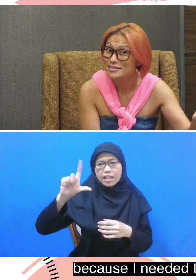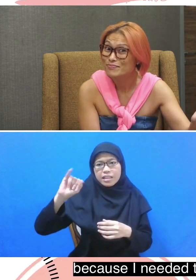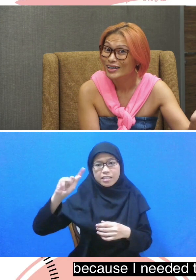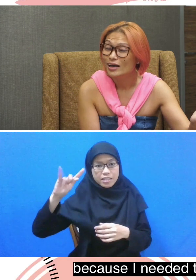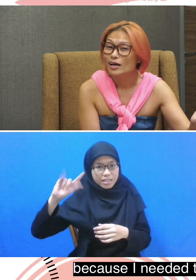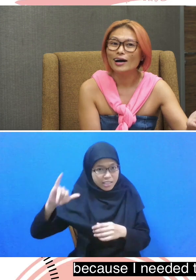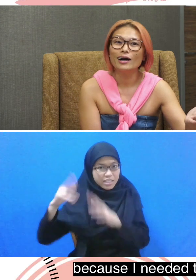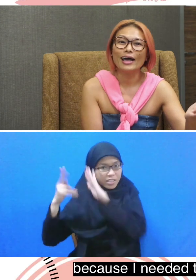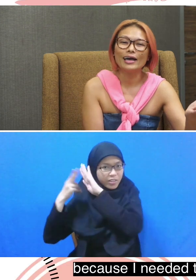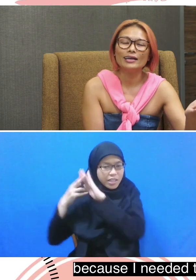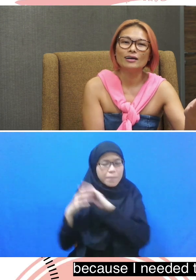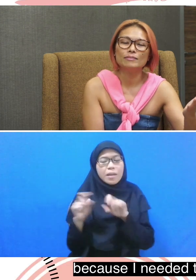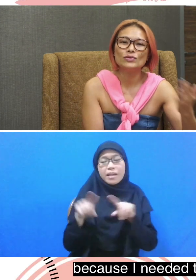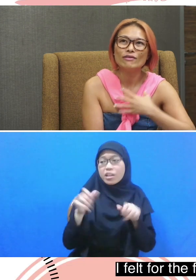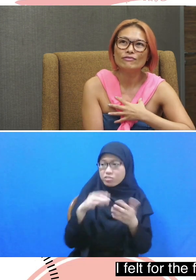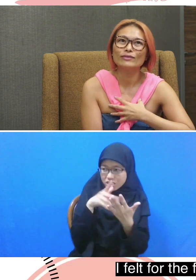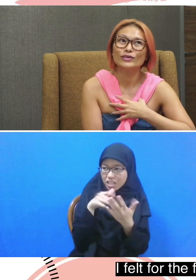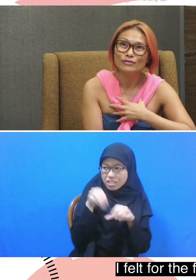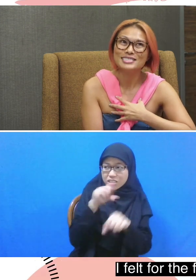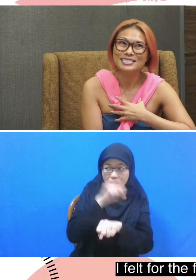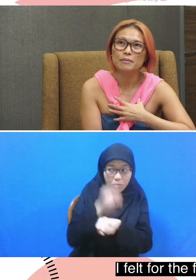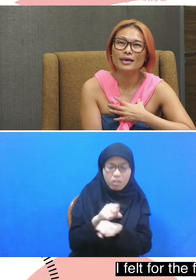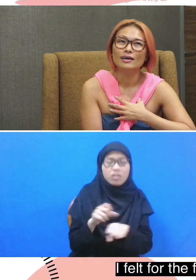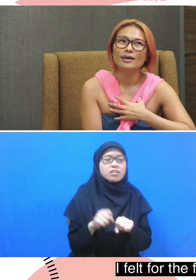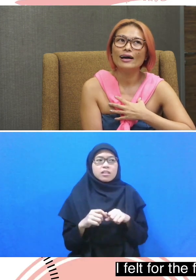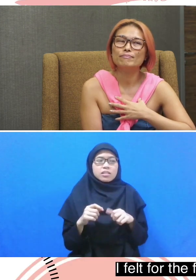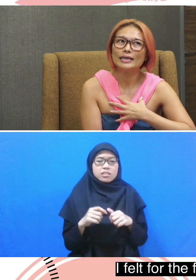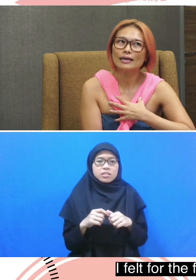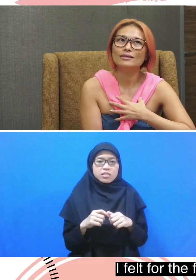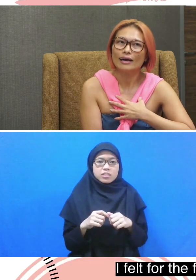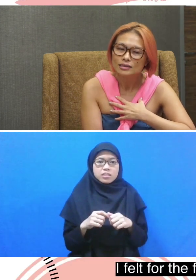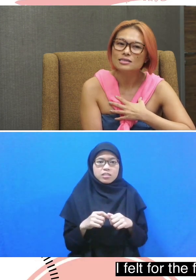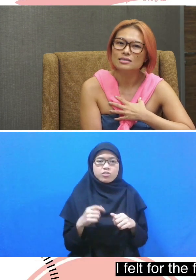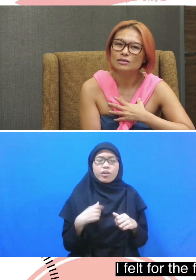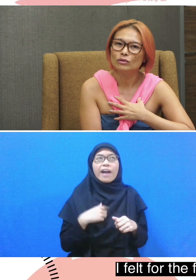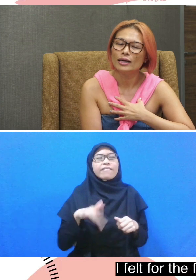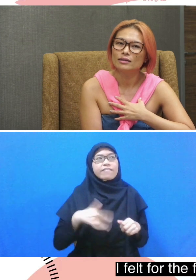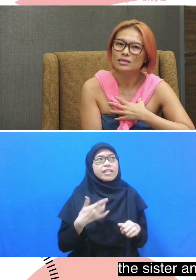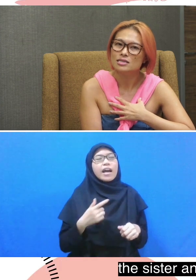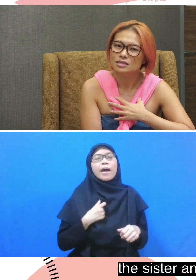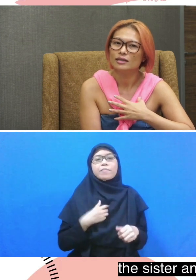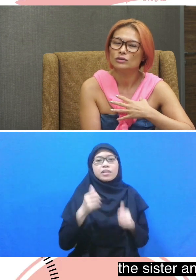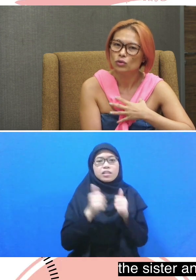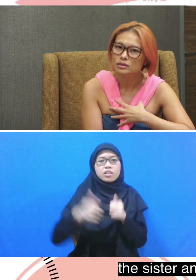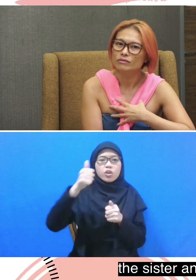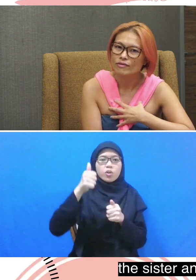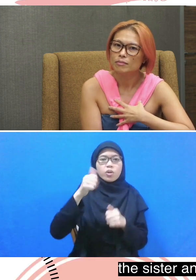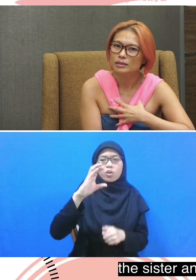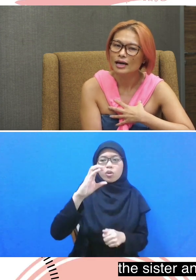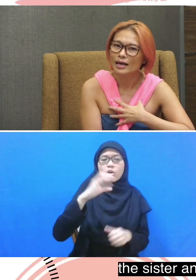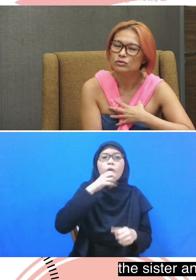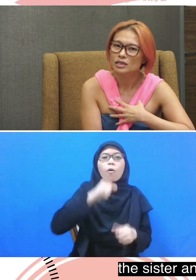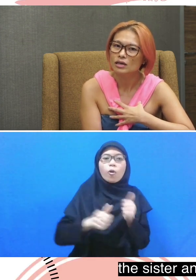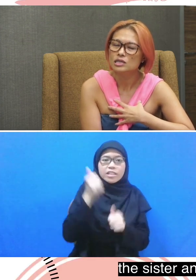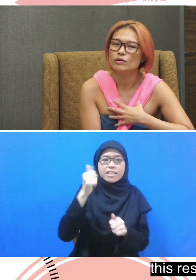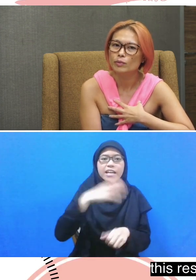fees. So I felt for the first time that being the eldest, you know, and the sister and the daughter of the family, I